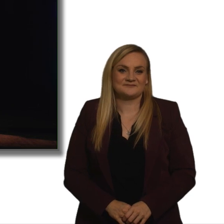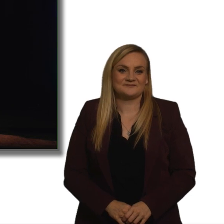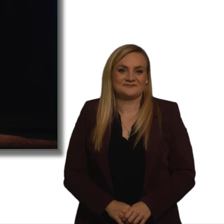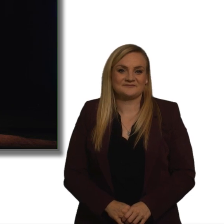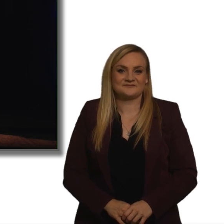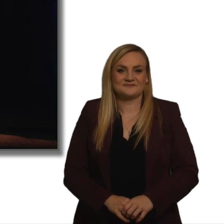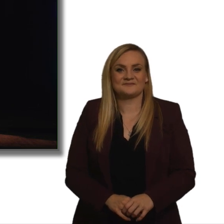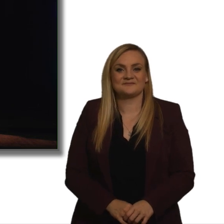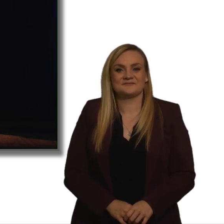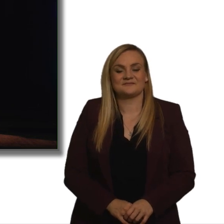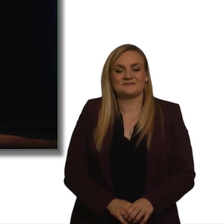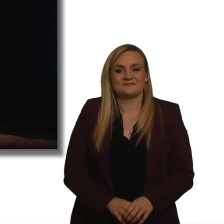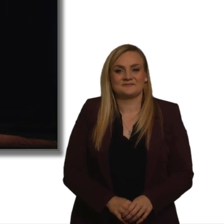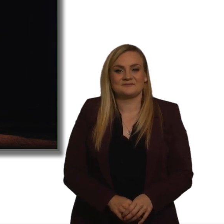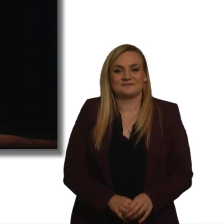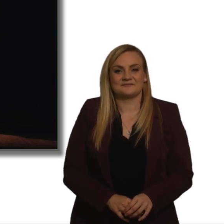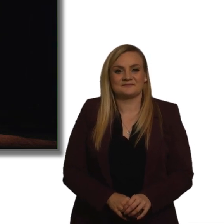Thank you.